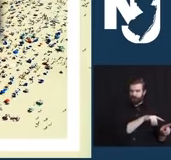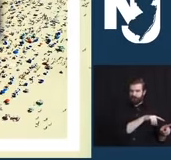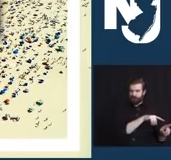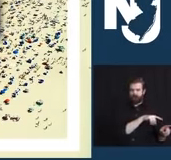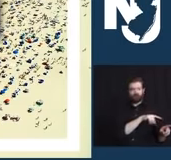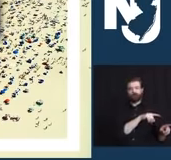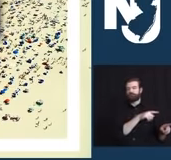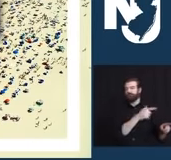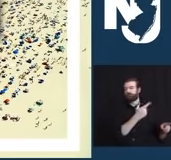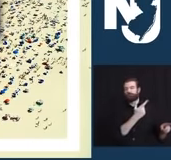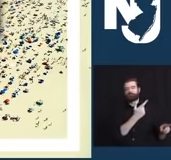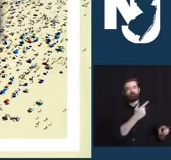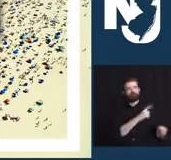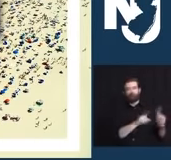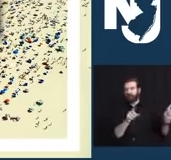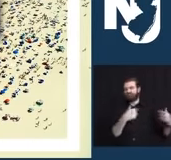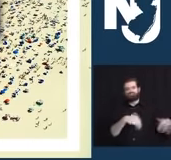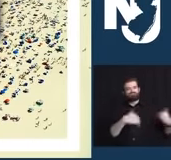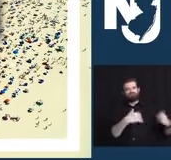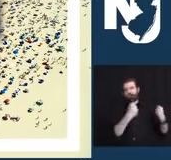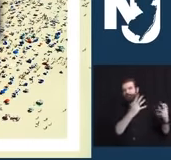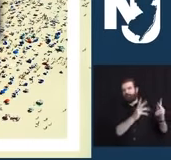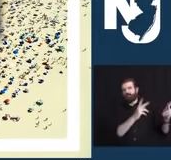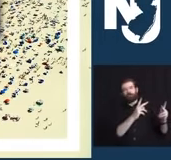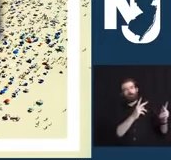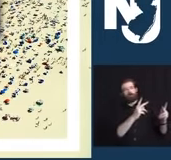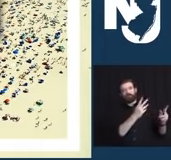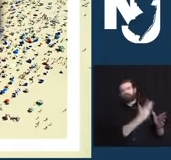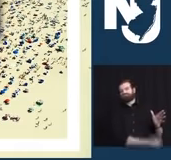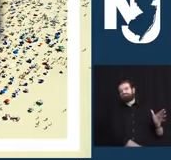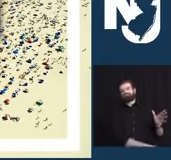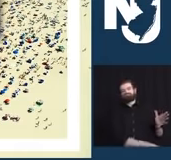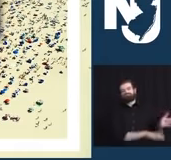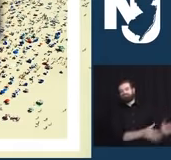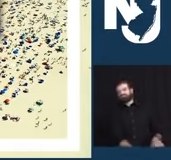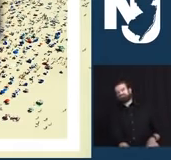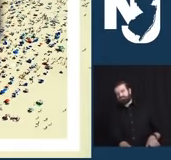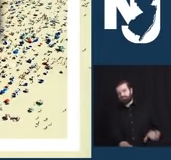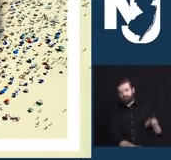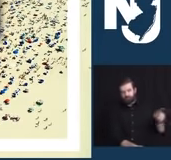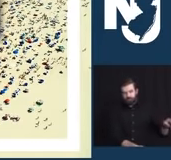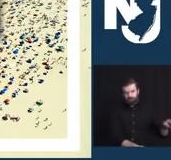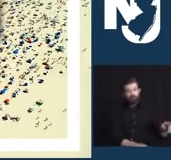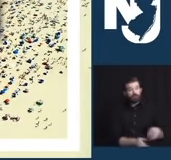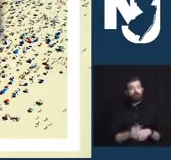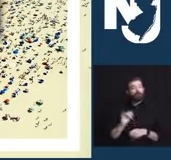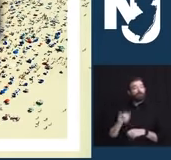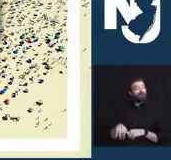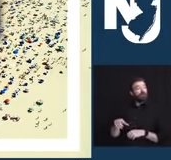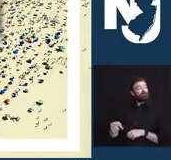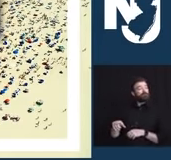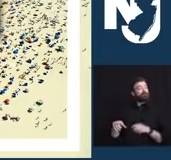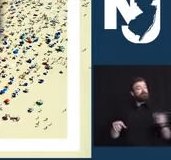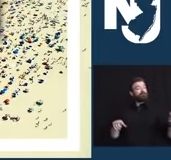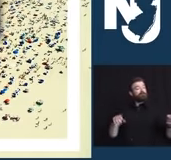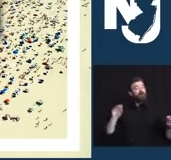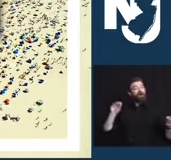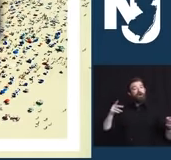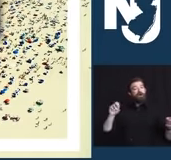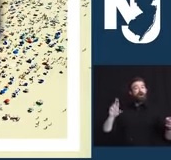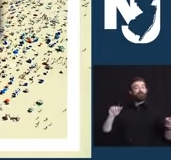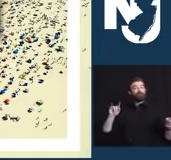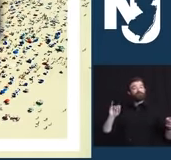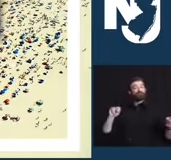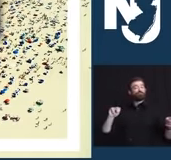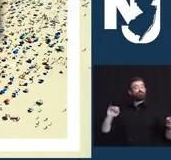comrades. So what this is, Operation Jersey Summer, this is our comprehensive effort,